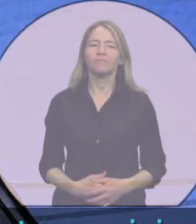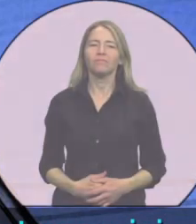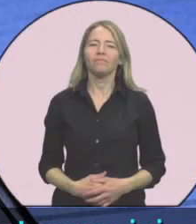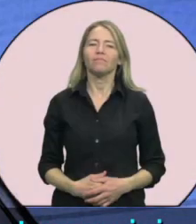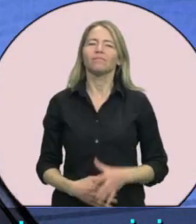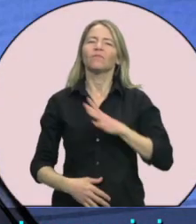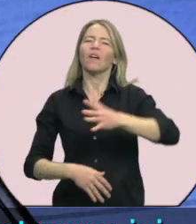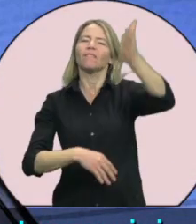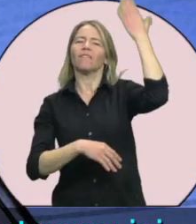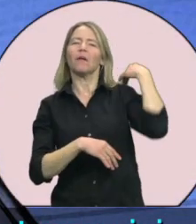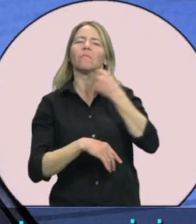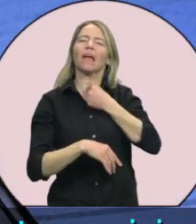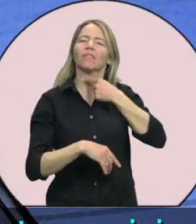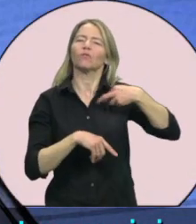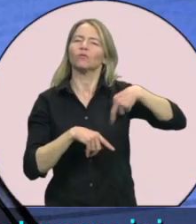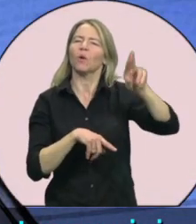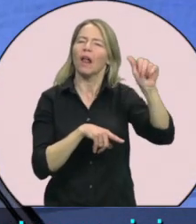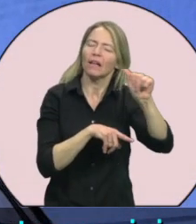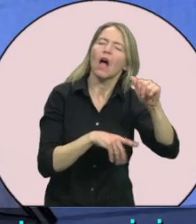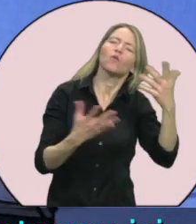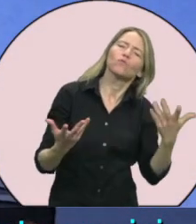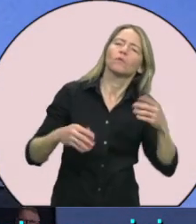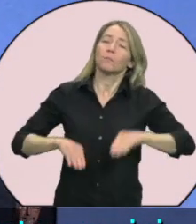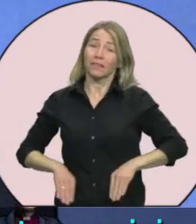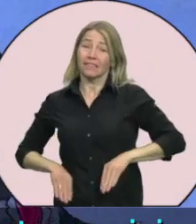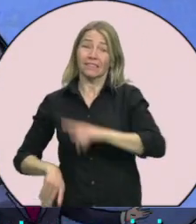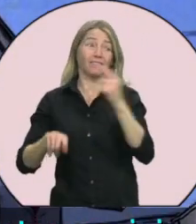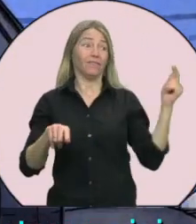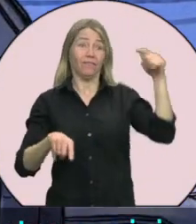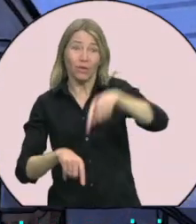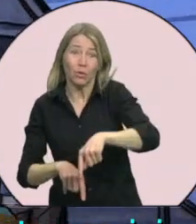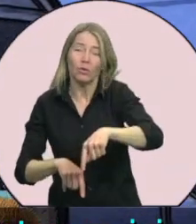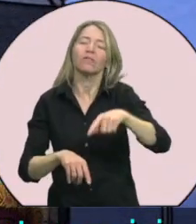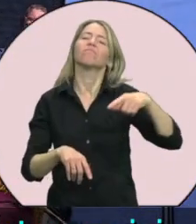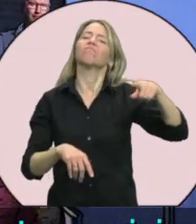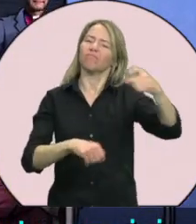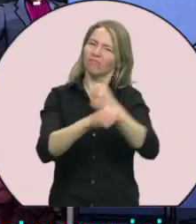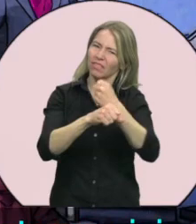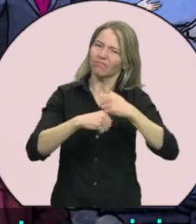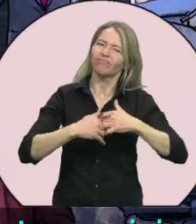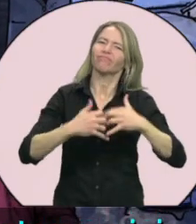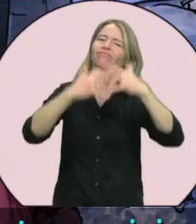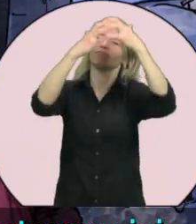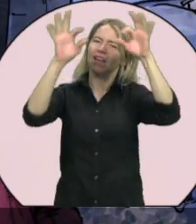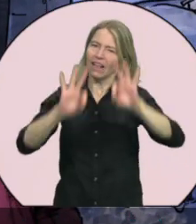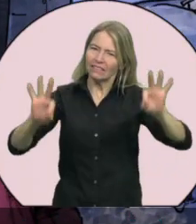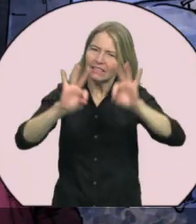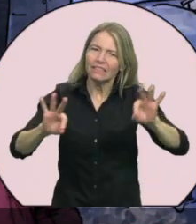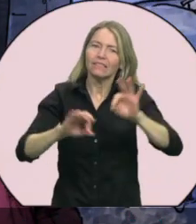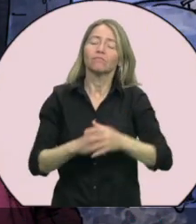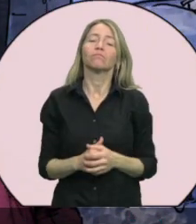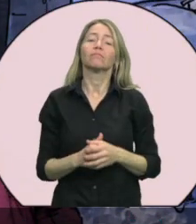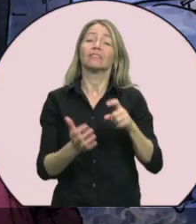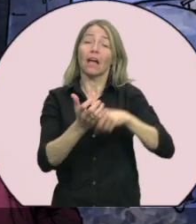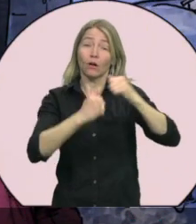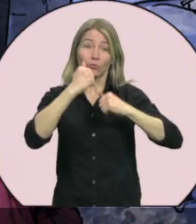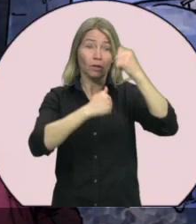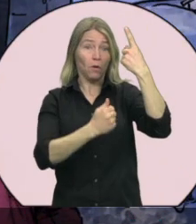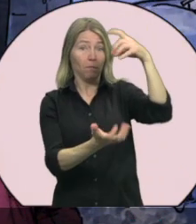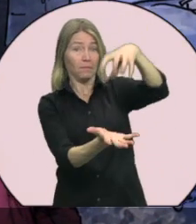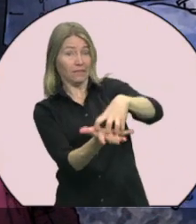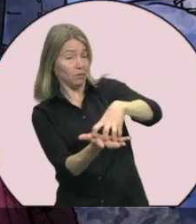There was an Anglican preacher or minister who came here, and they built the church and they built their